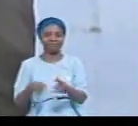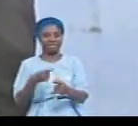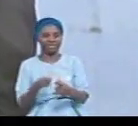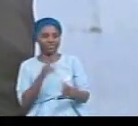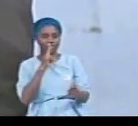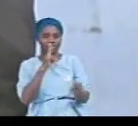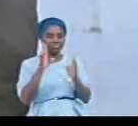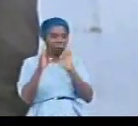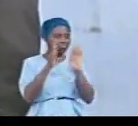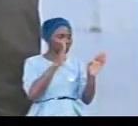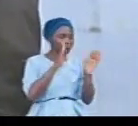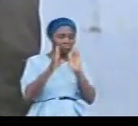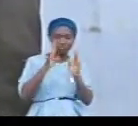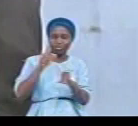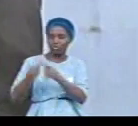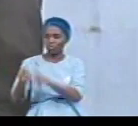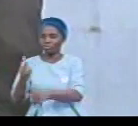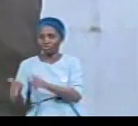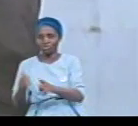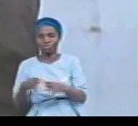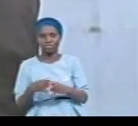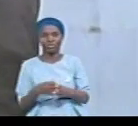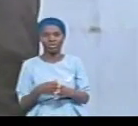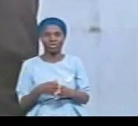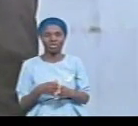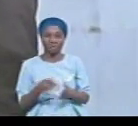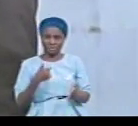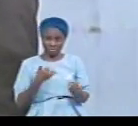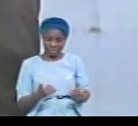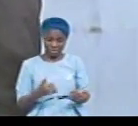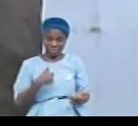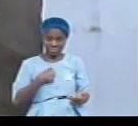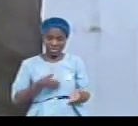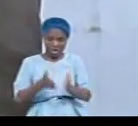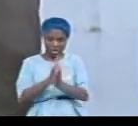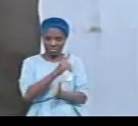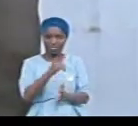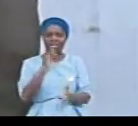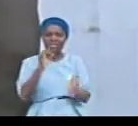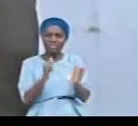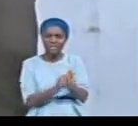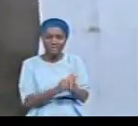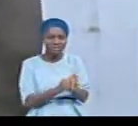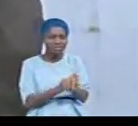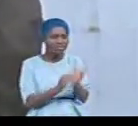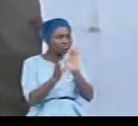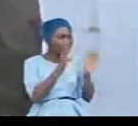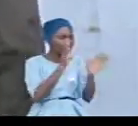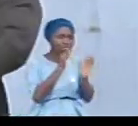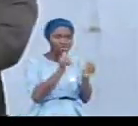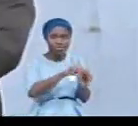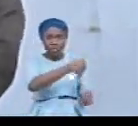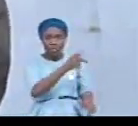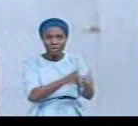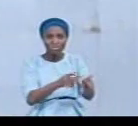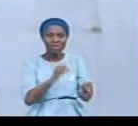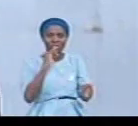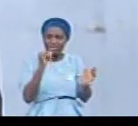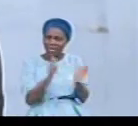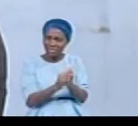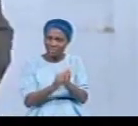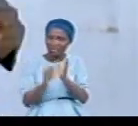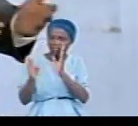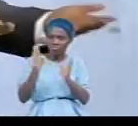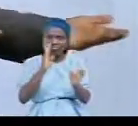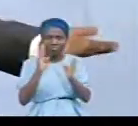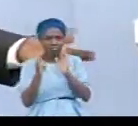and this and that. I'm asking you, is that talk, that conversation, is that interaction